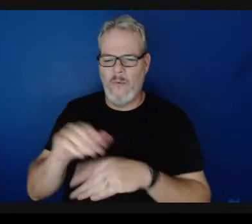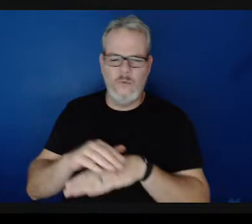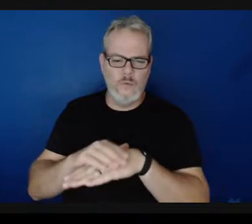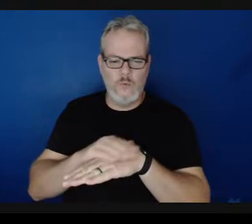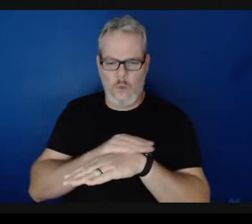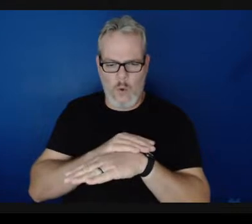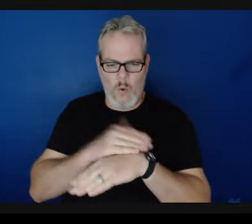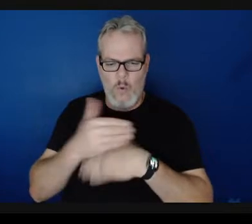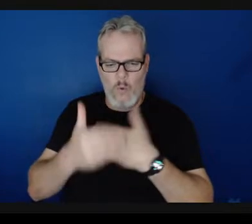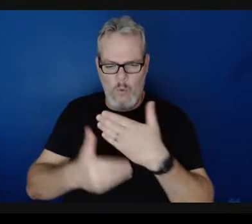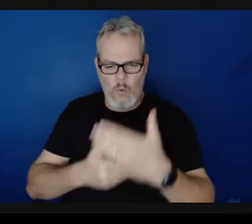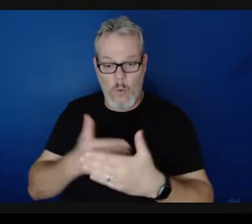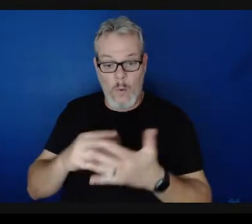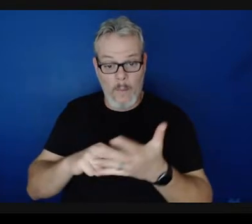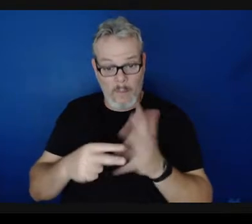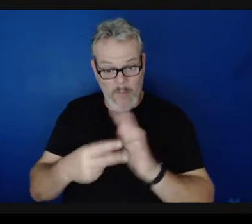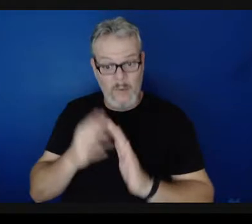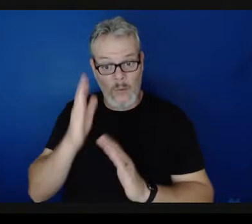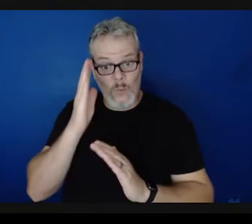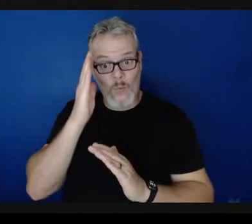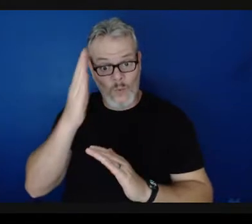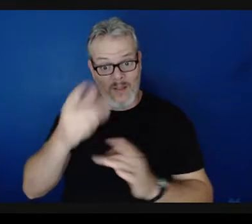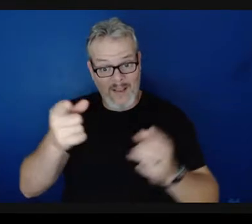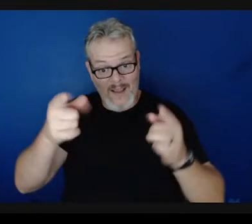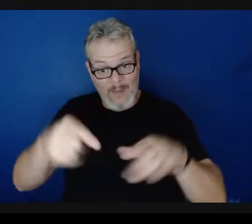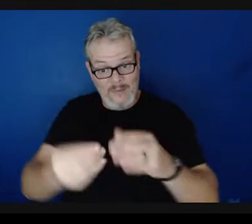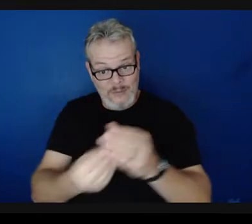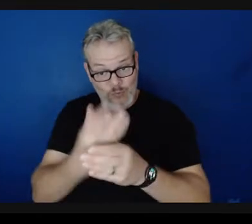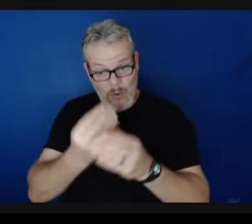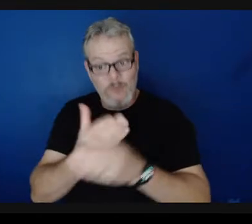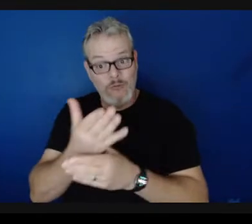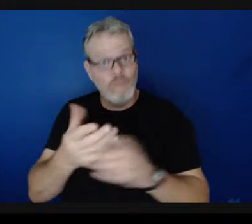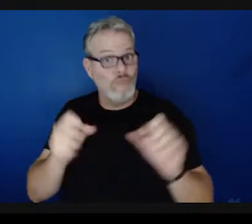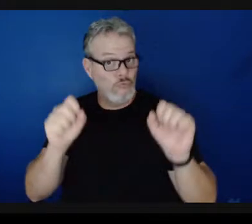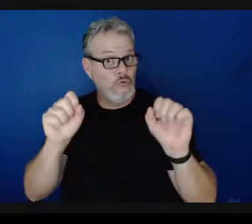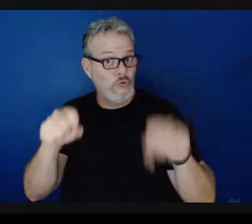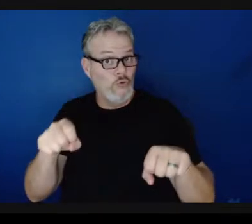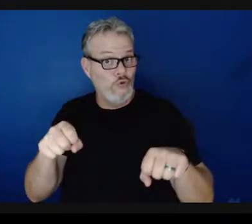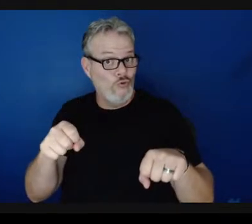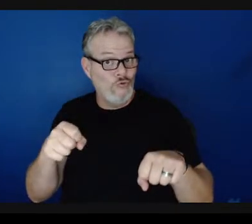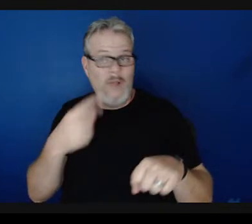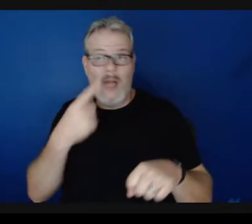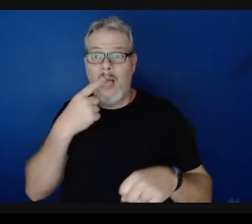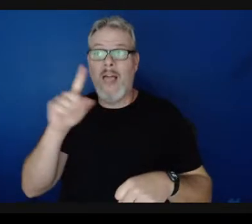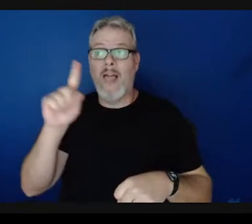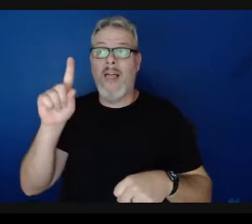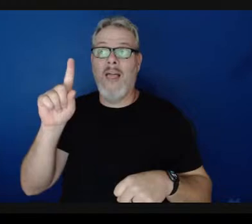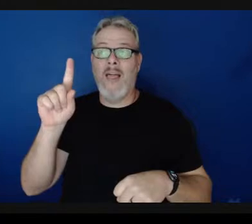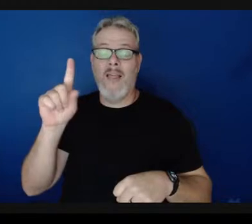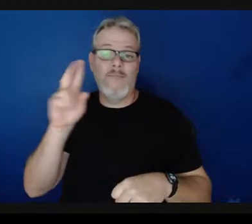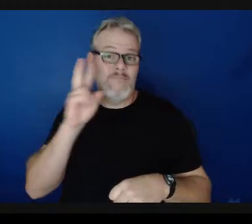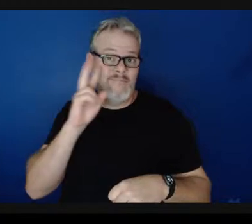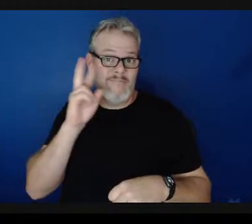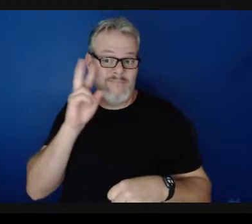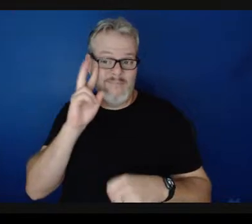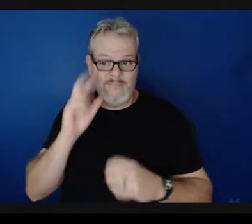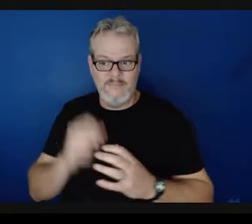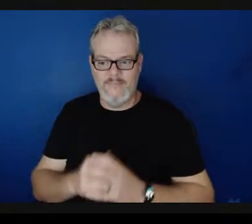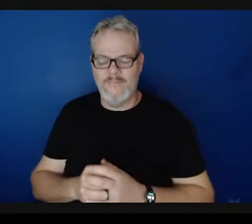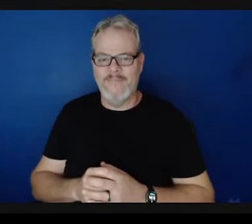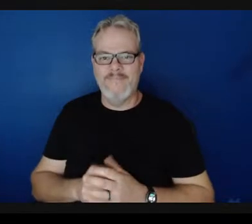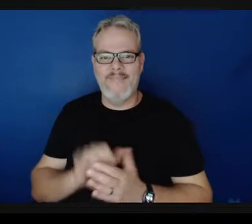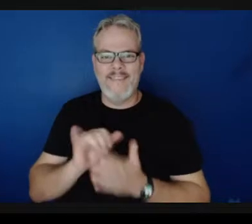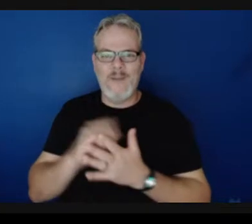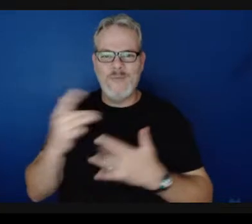intrusions and eruptions could occur. So that's the story from the USGS there. That was the most exciting update, the one